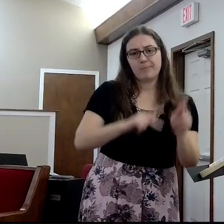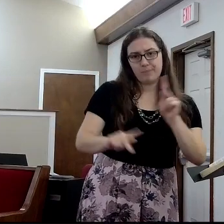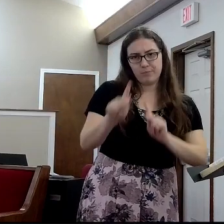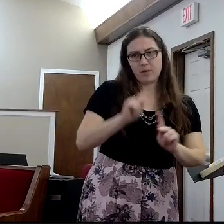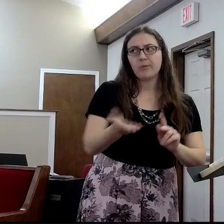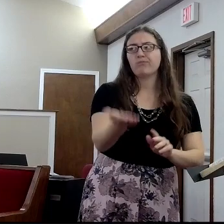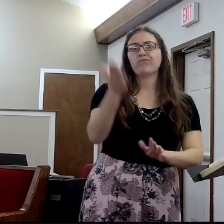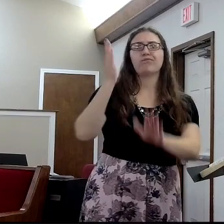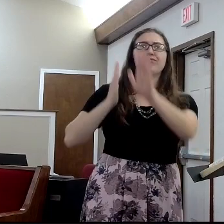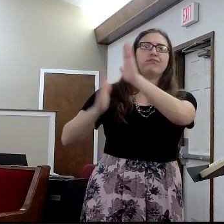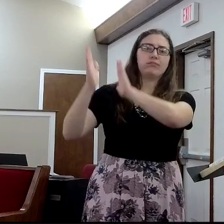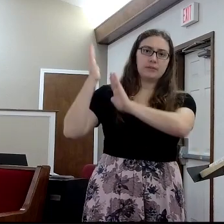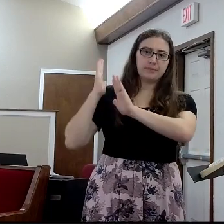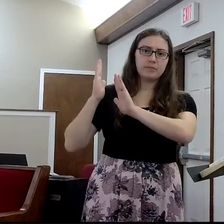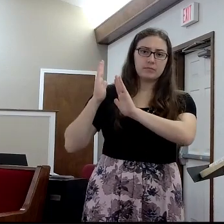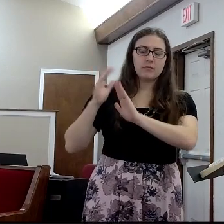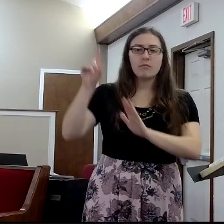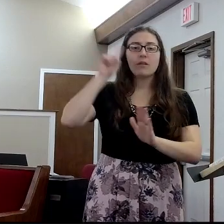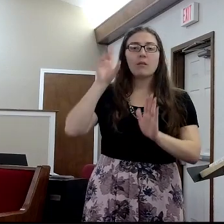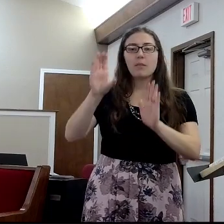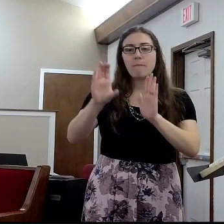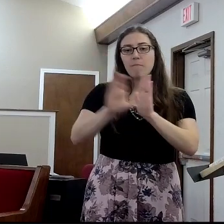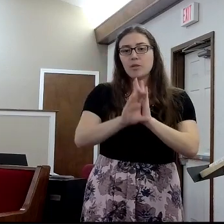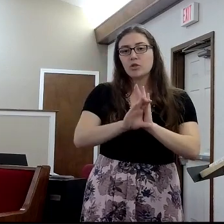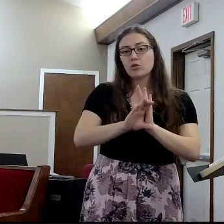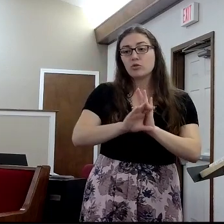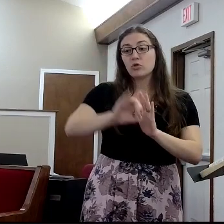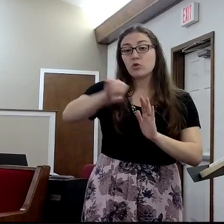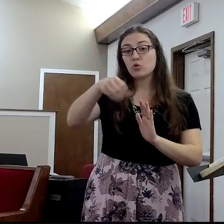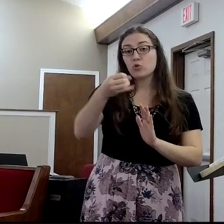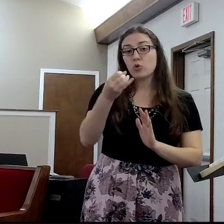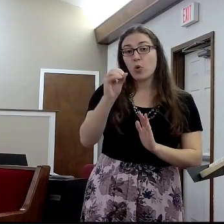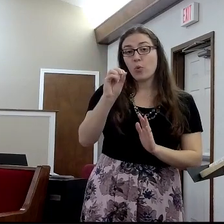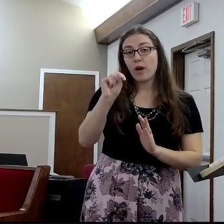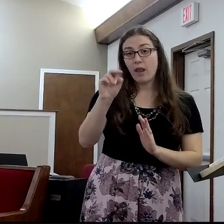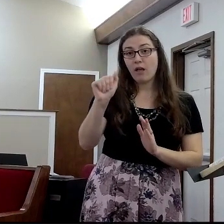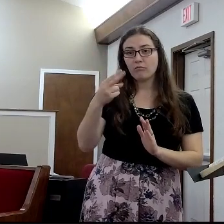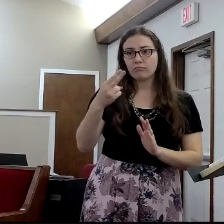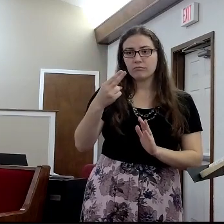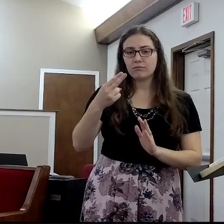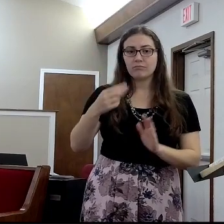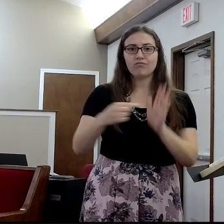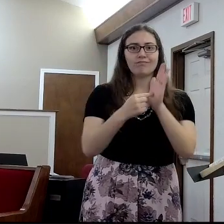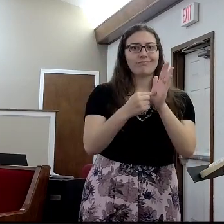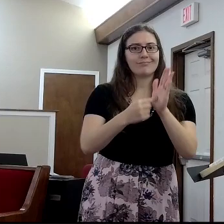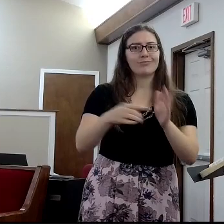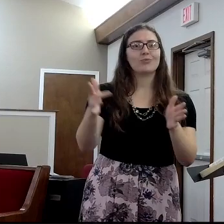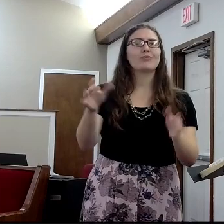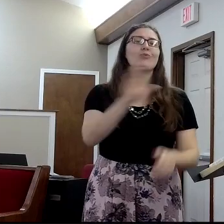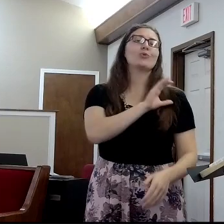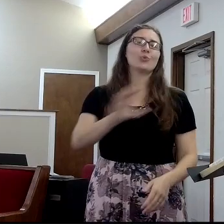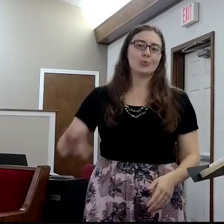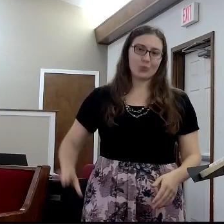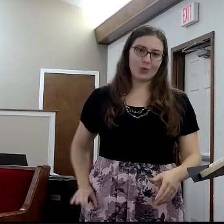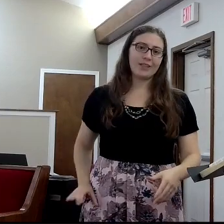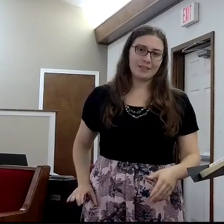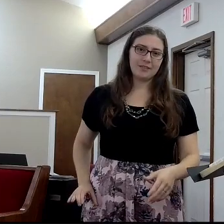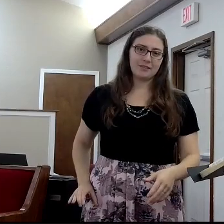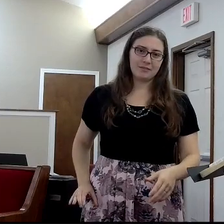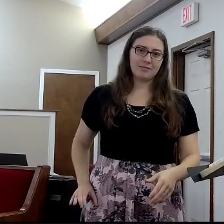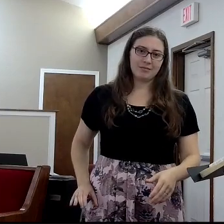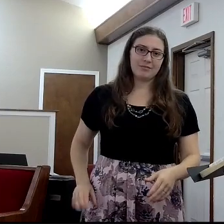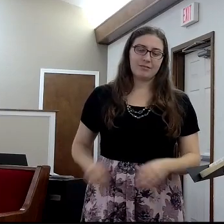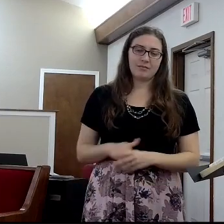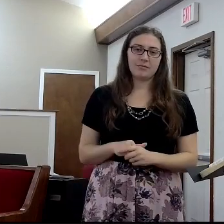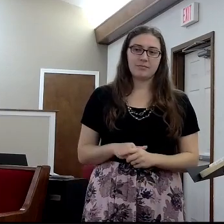doing. And then we talked about the picture of Christ that Jonah is and how it's mentioned in the Gospels.